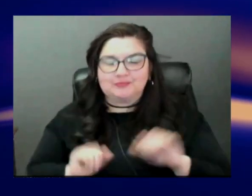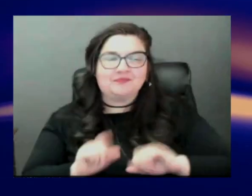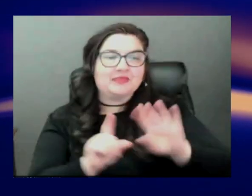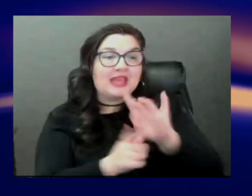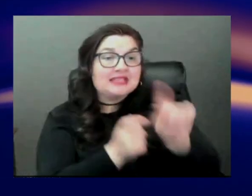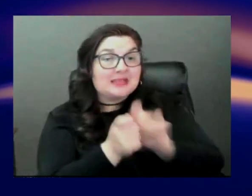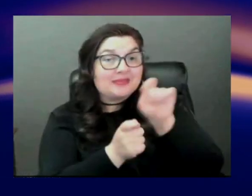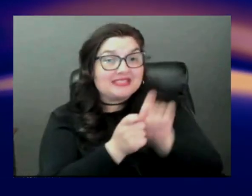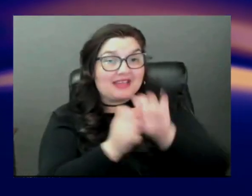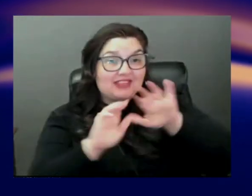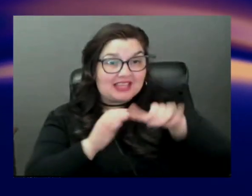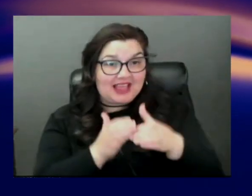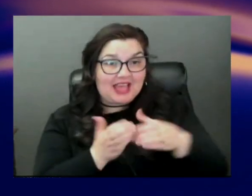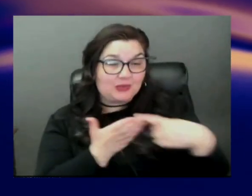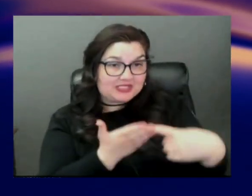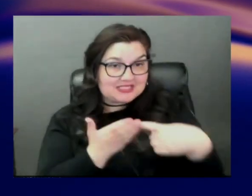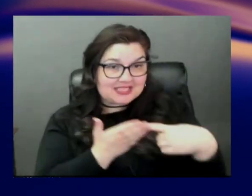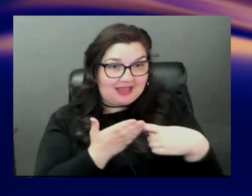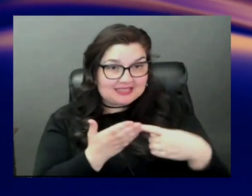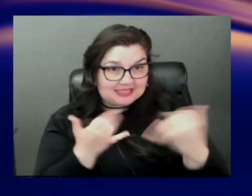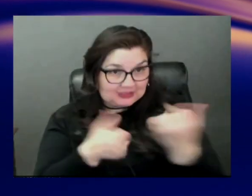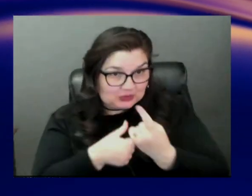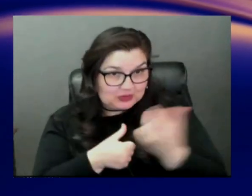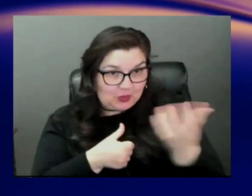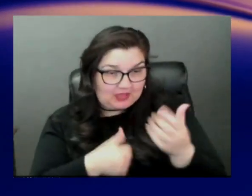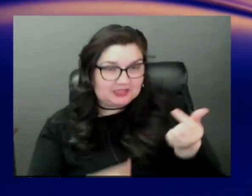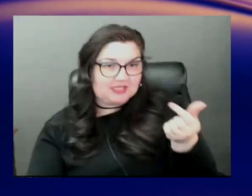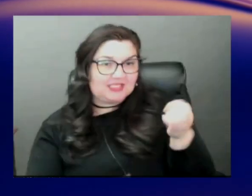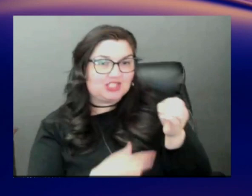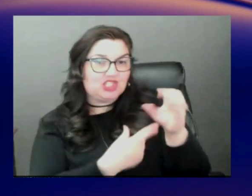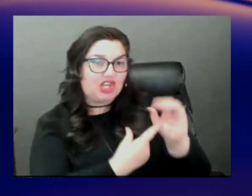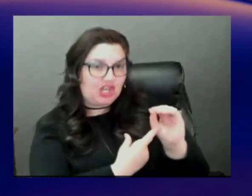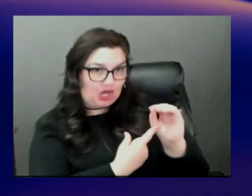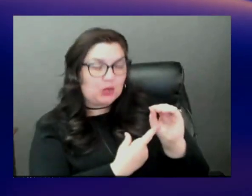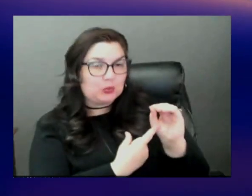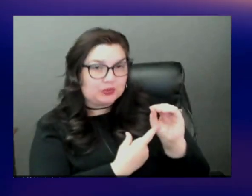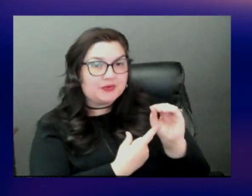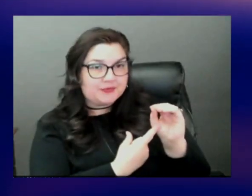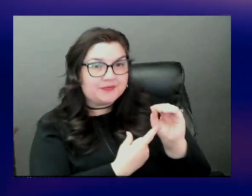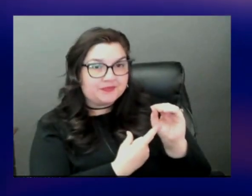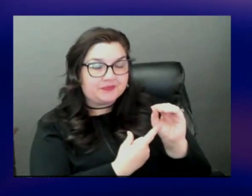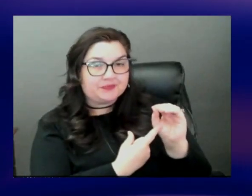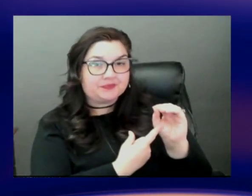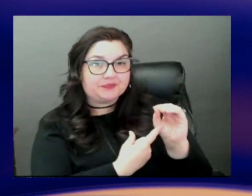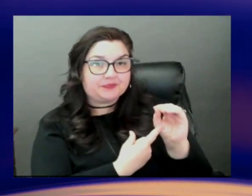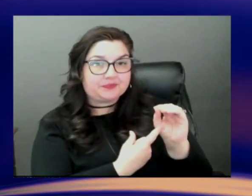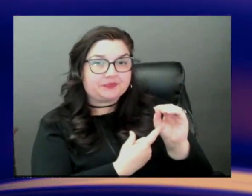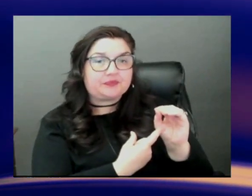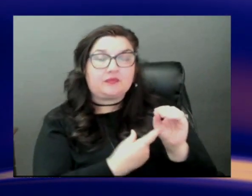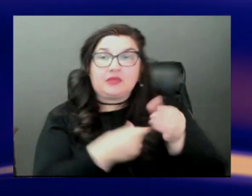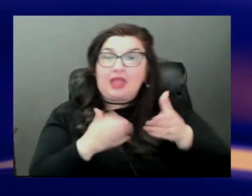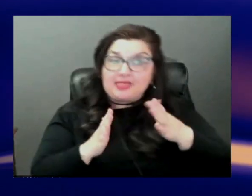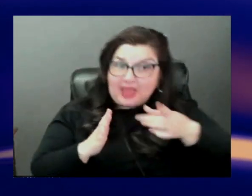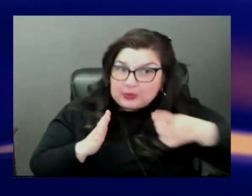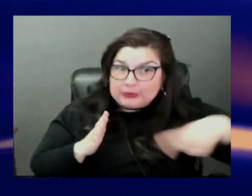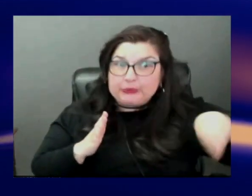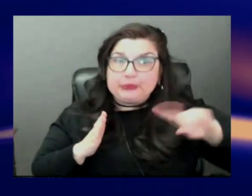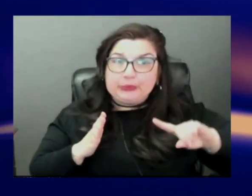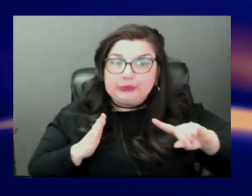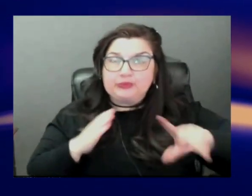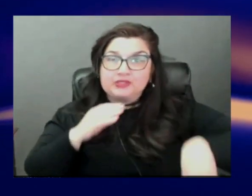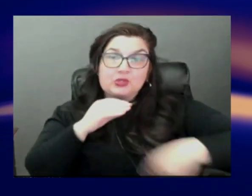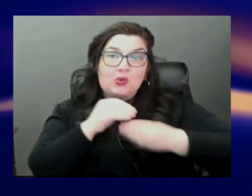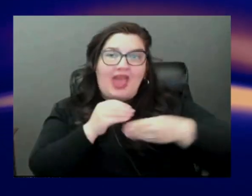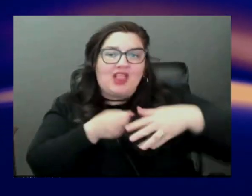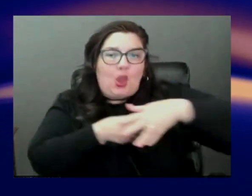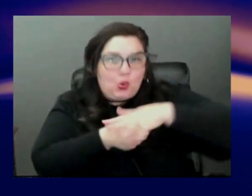that we're going to be talking about today is going to be Geo. So Geo is going to be allowing you to add location services.